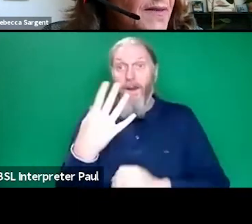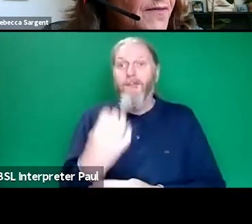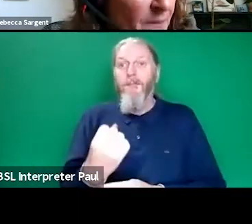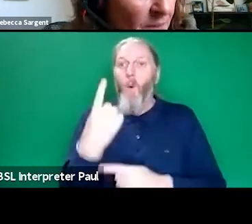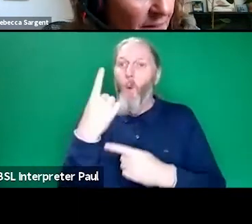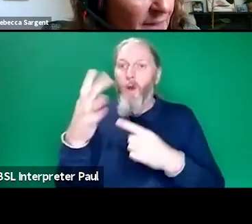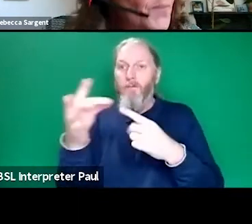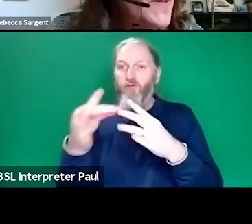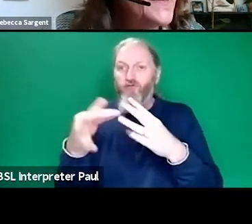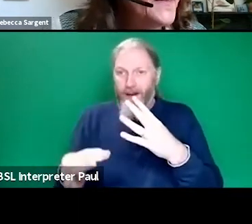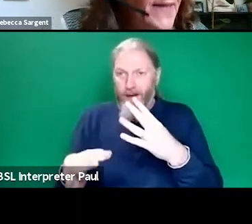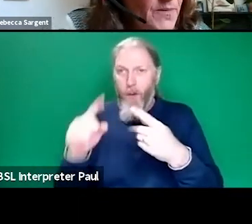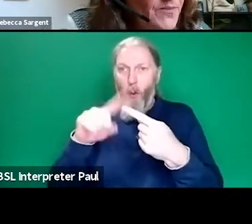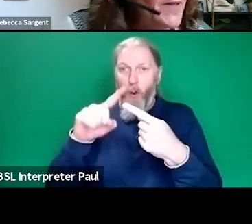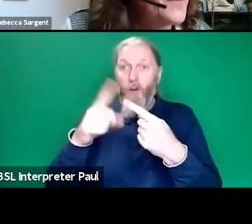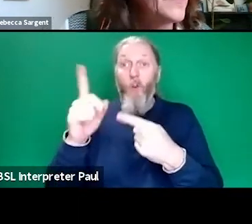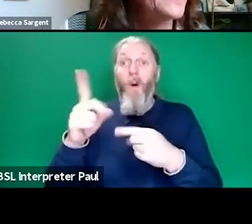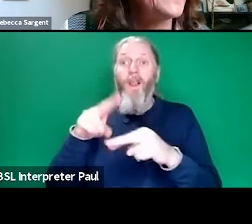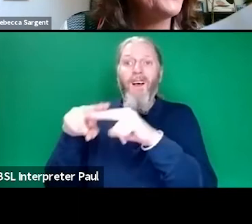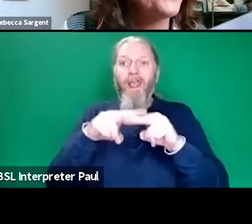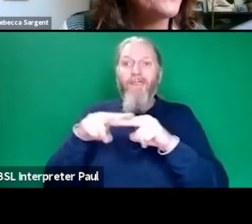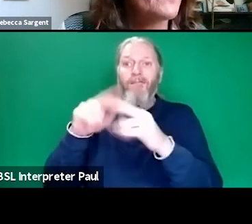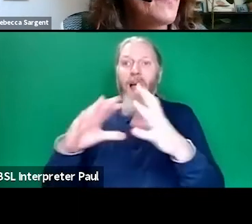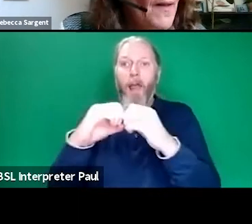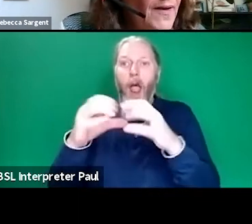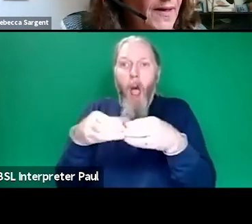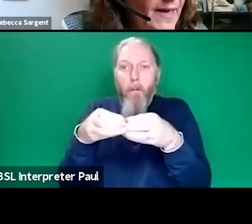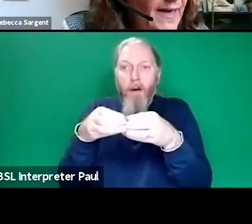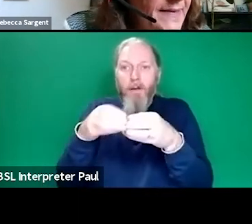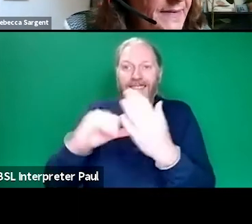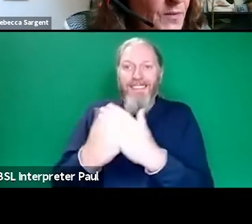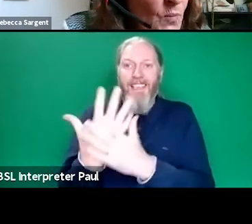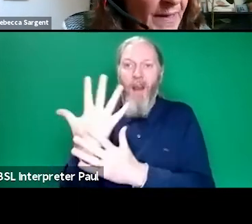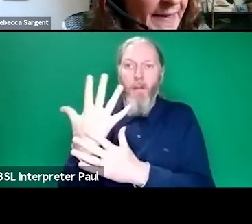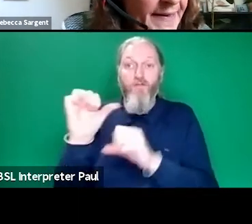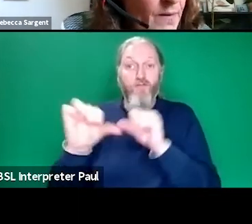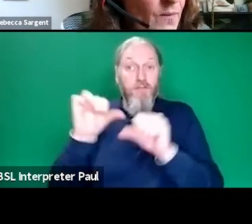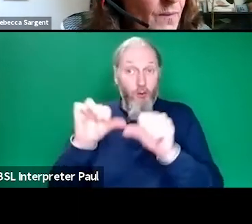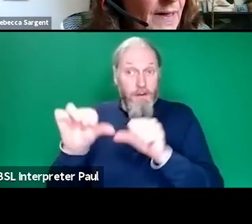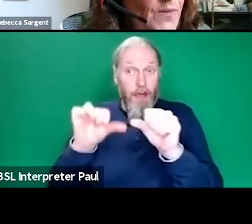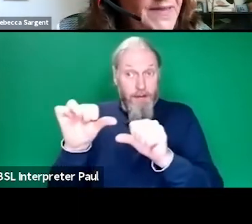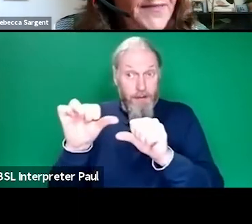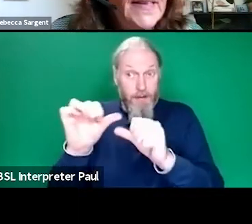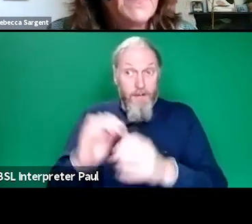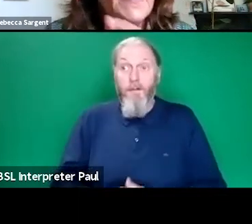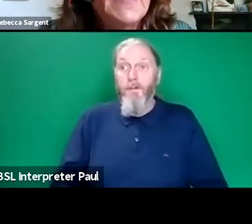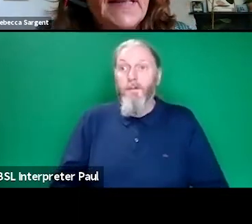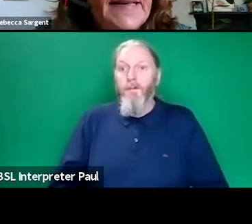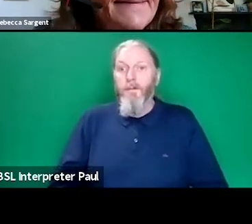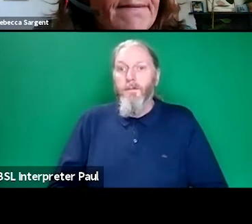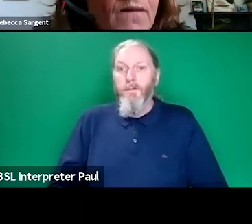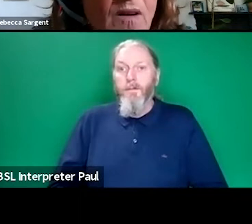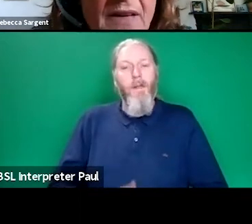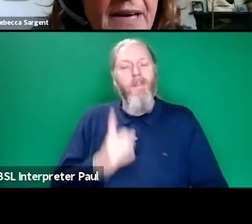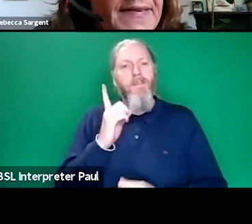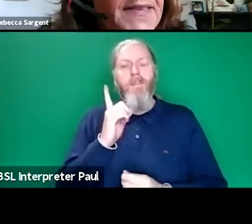was our family hub development process, and how we developed that